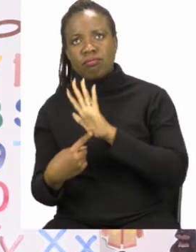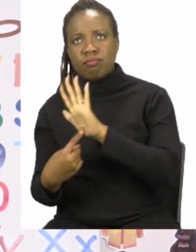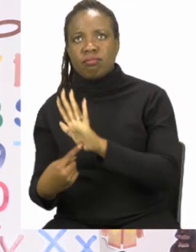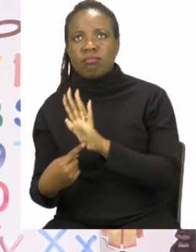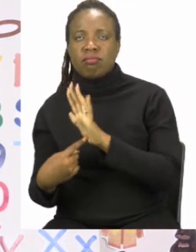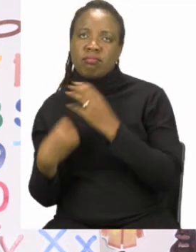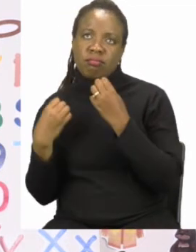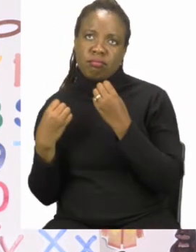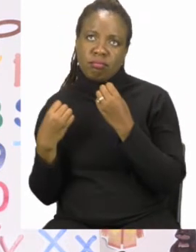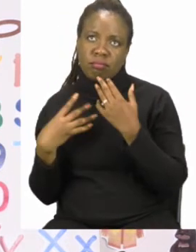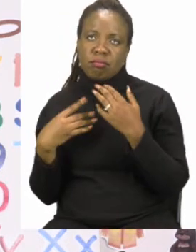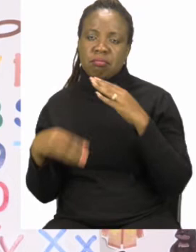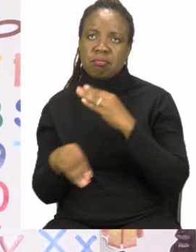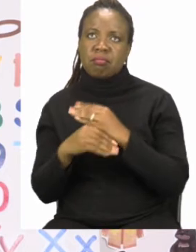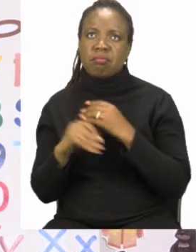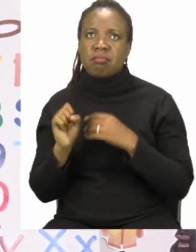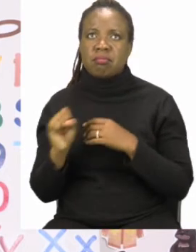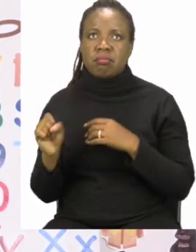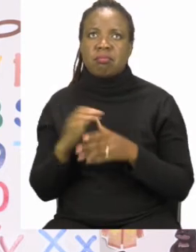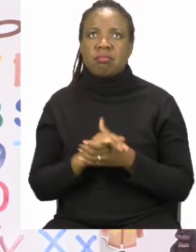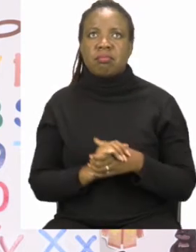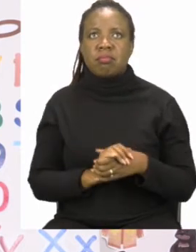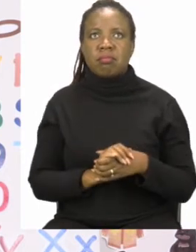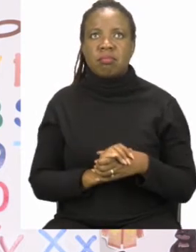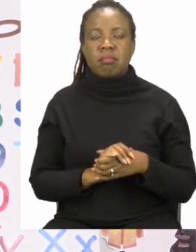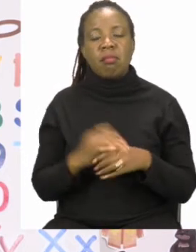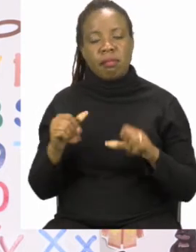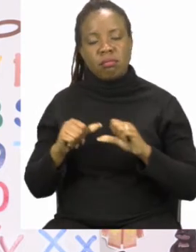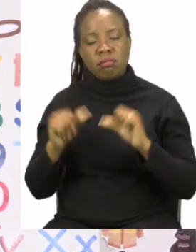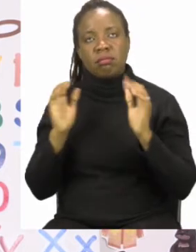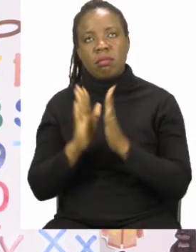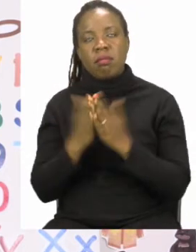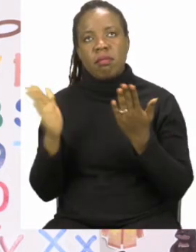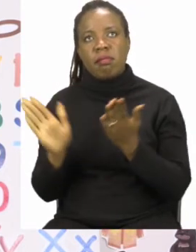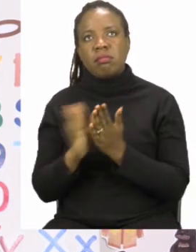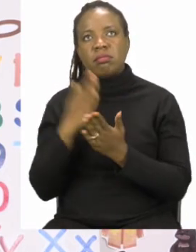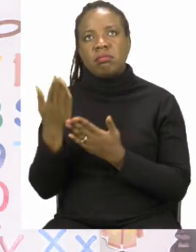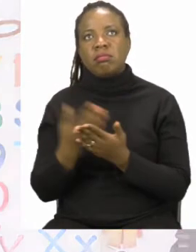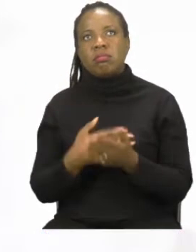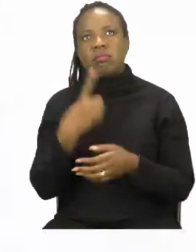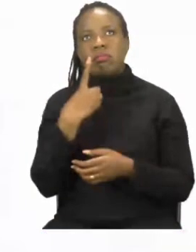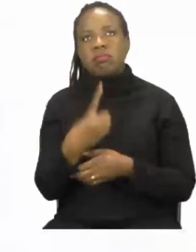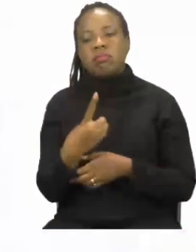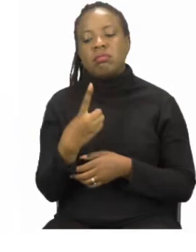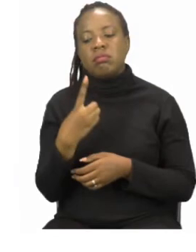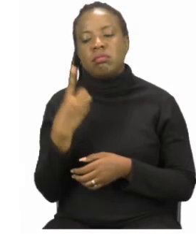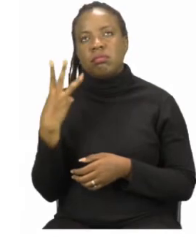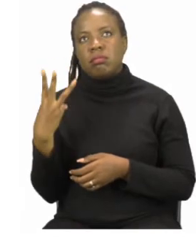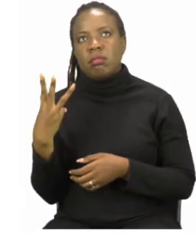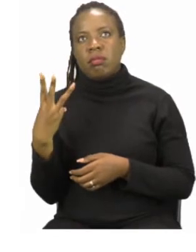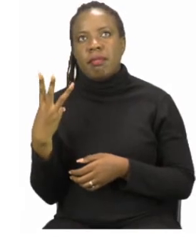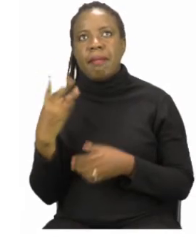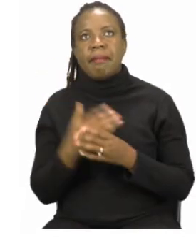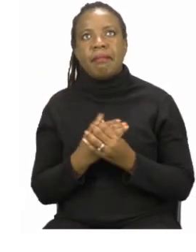can. In the meantime, let's now move to the next page, page 13. On page 13,